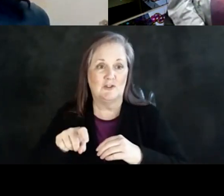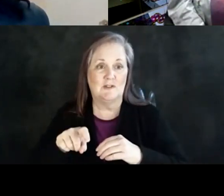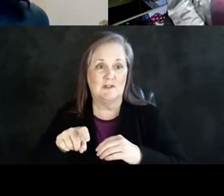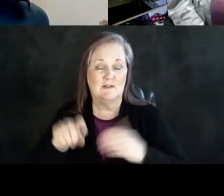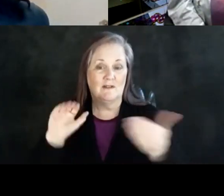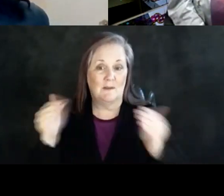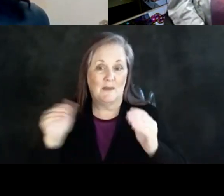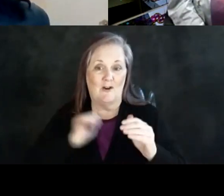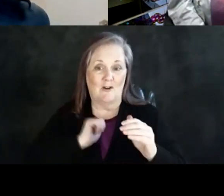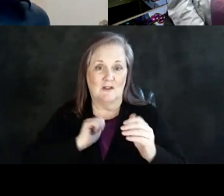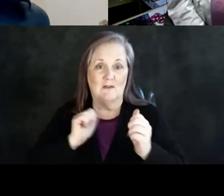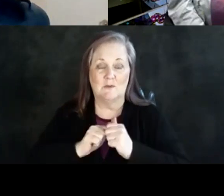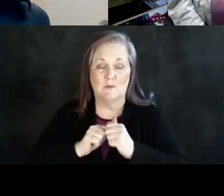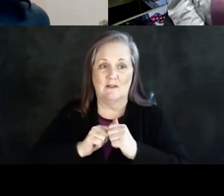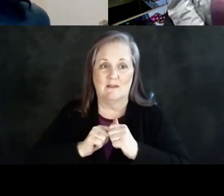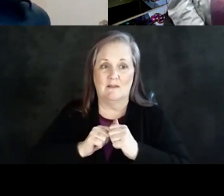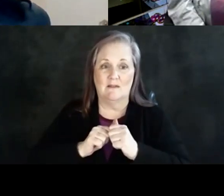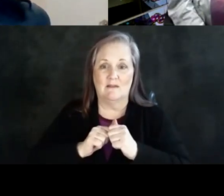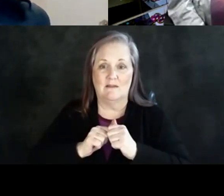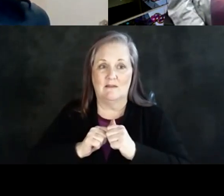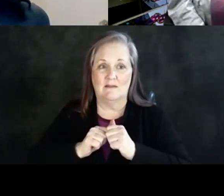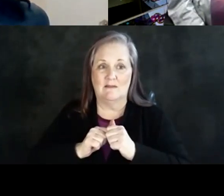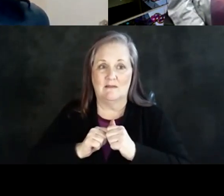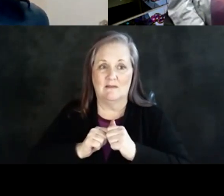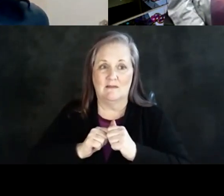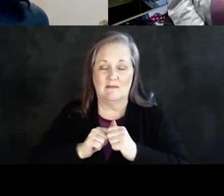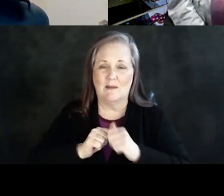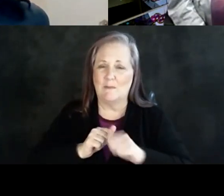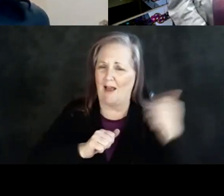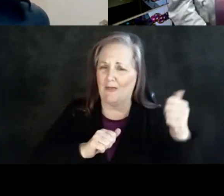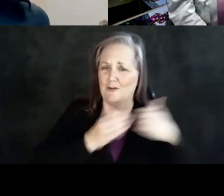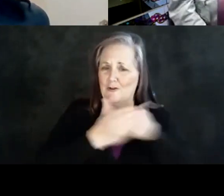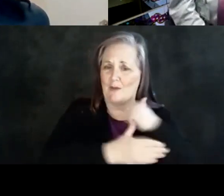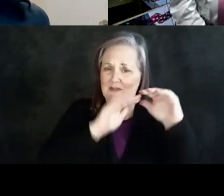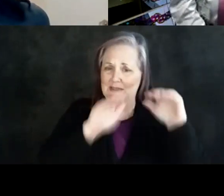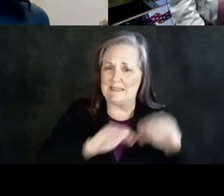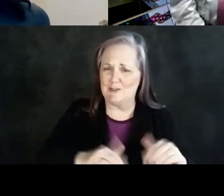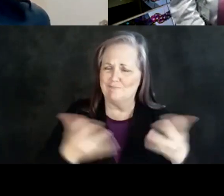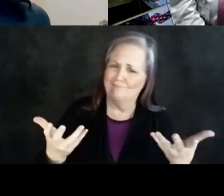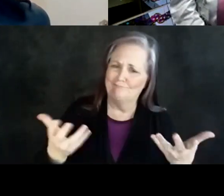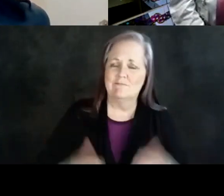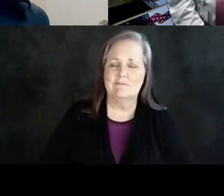compare ourselves to and vaccinate with the tiers that other counties are doing?